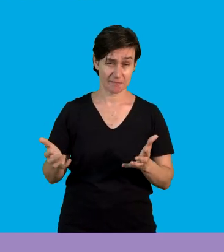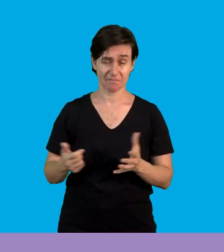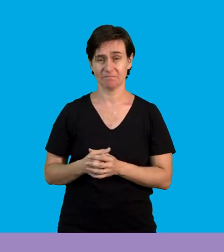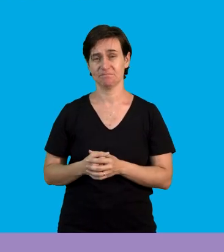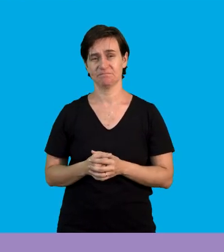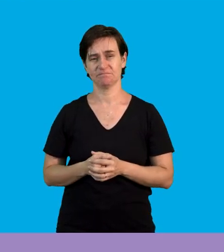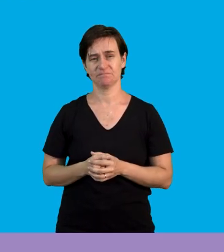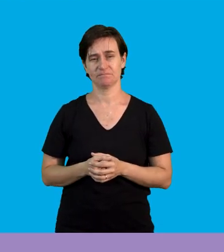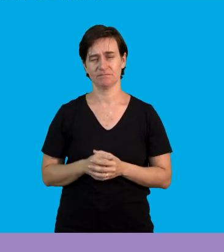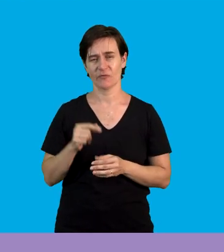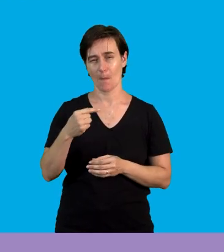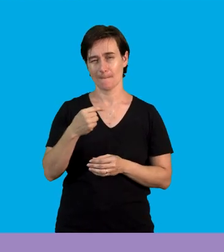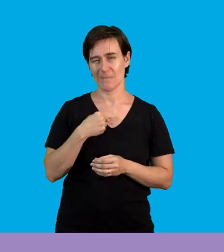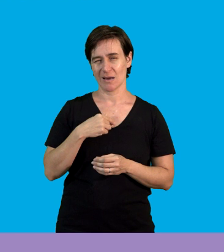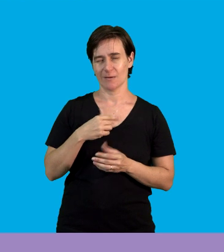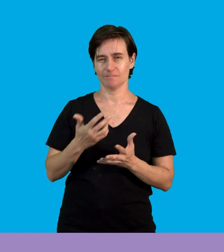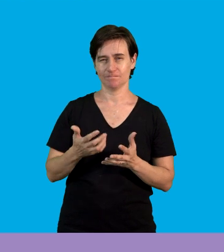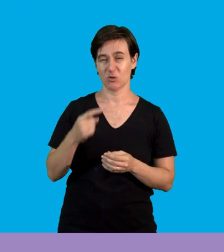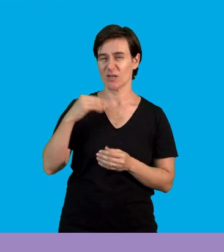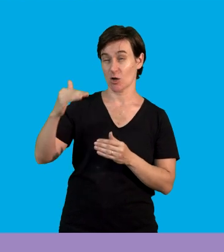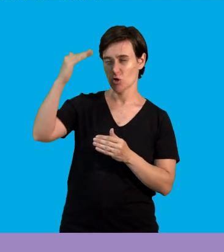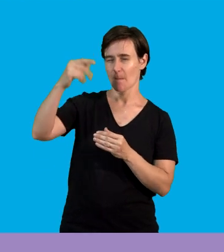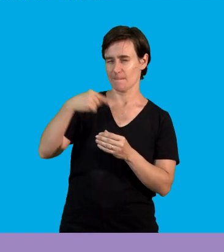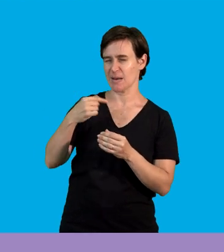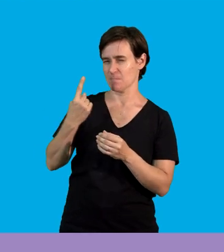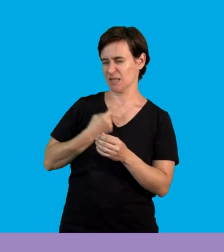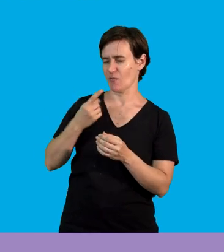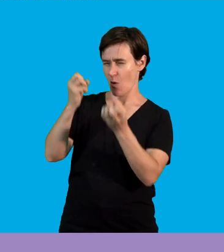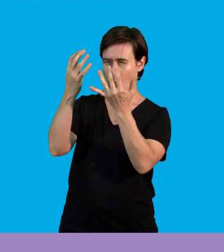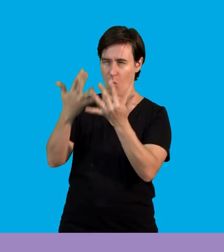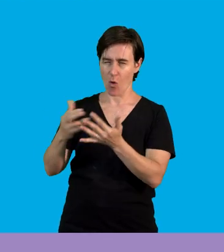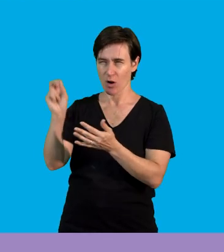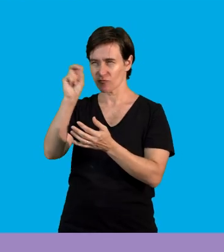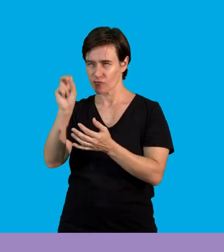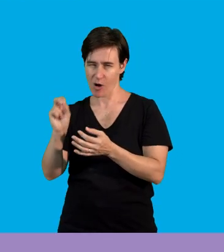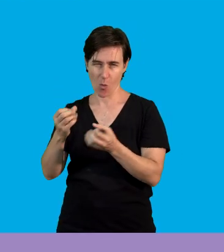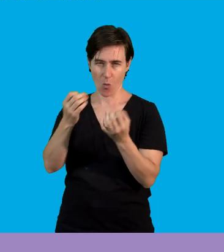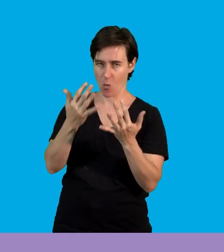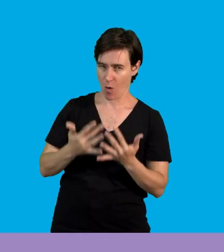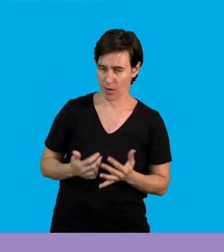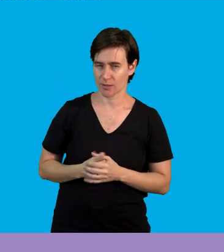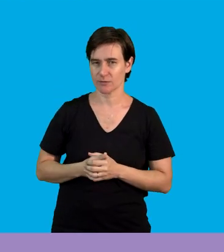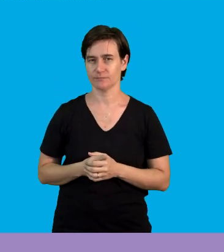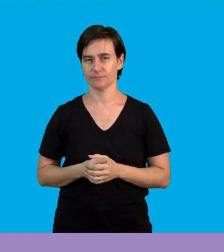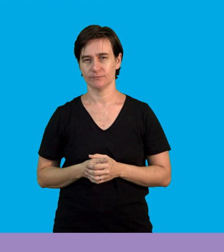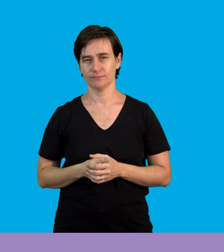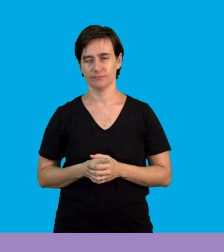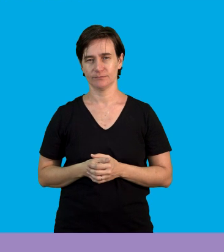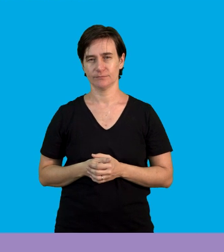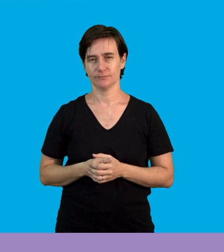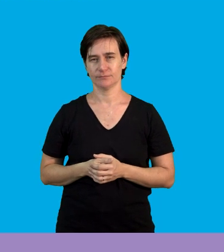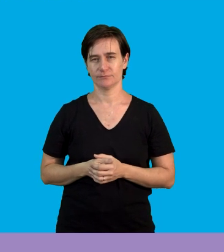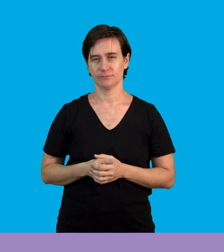or similar in this case. For me, I would make space at the top here so that I'm able to do the calculation